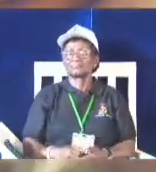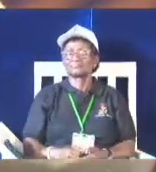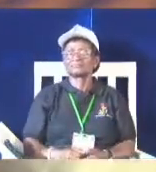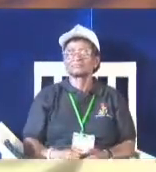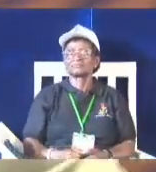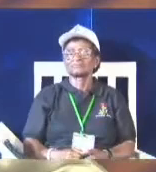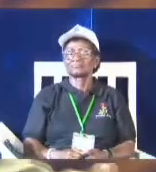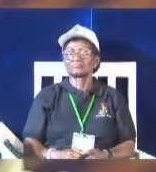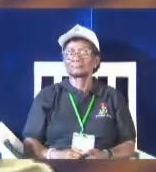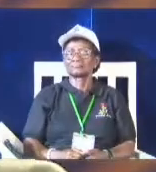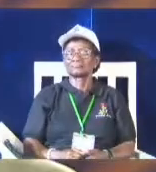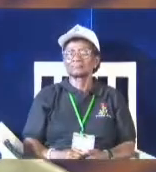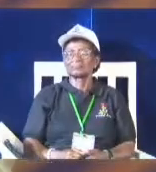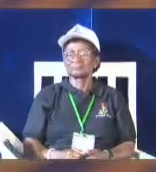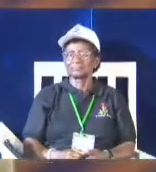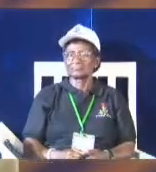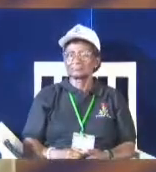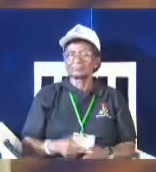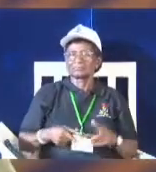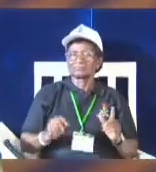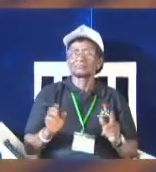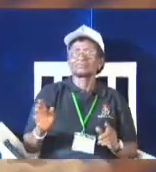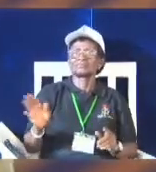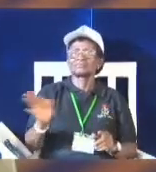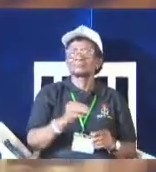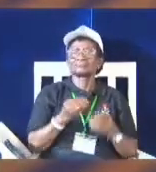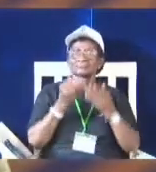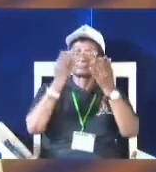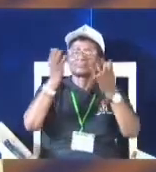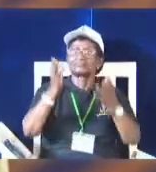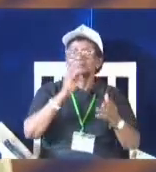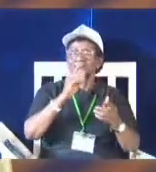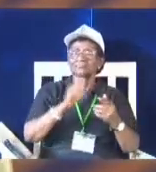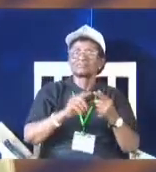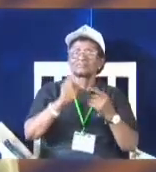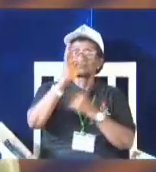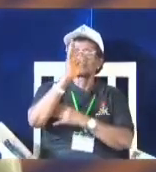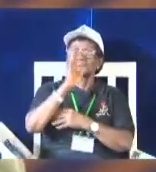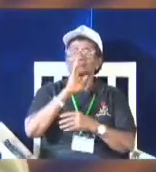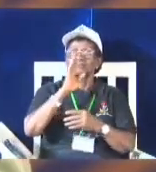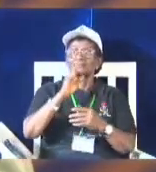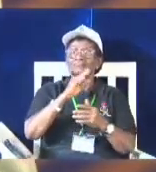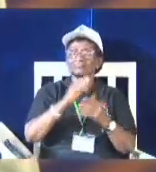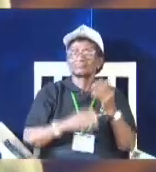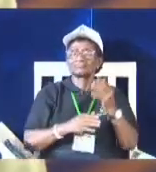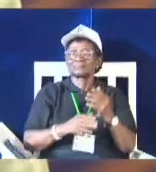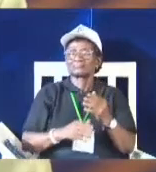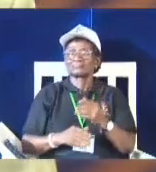So let your submission to God be total.